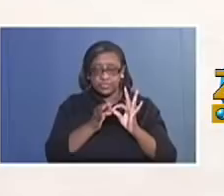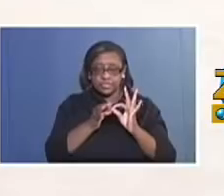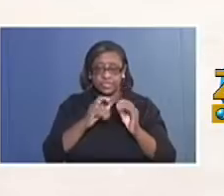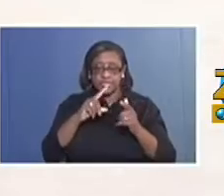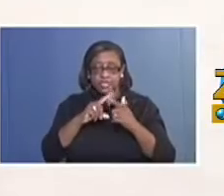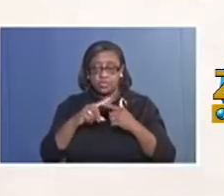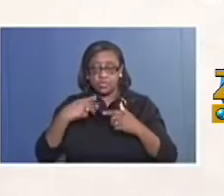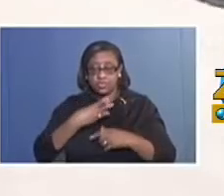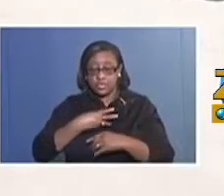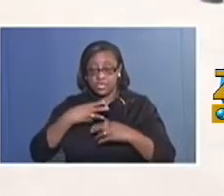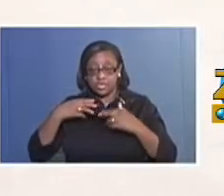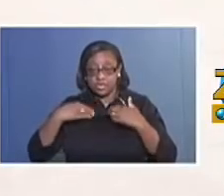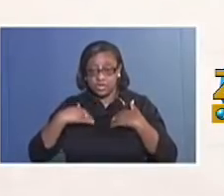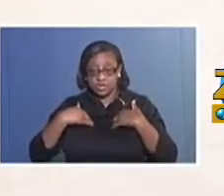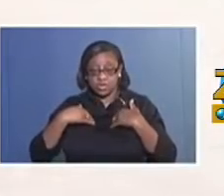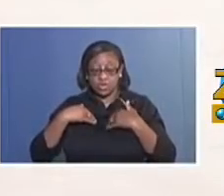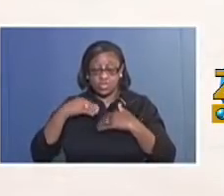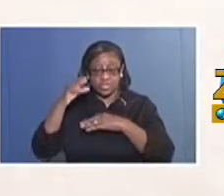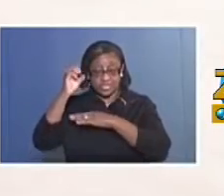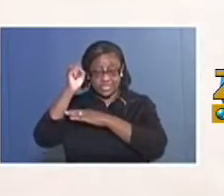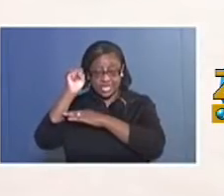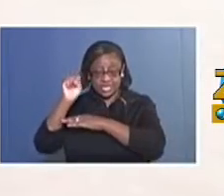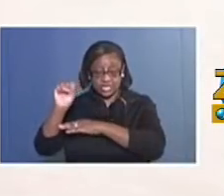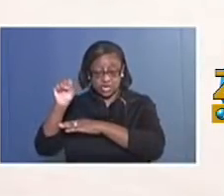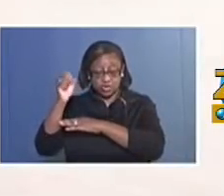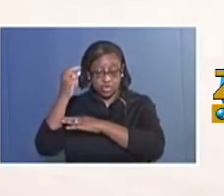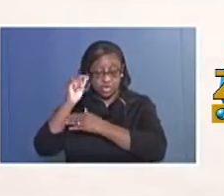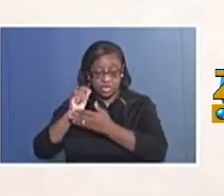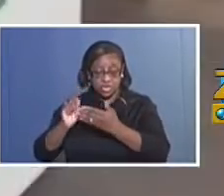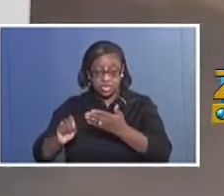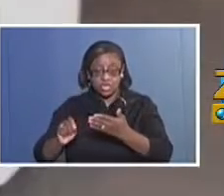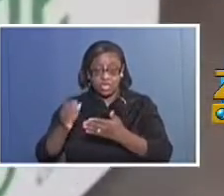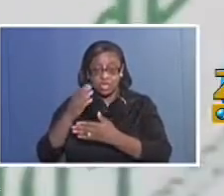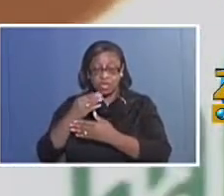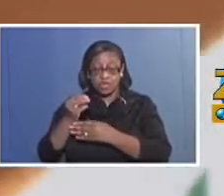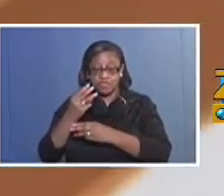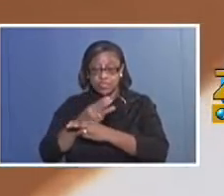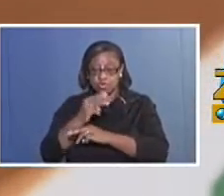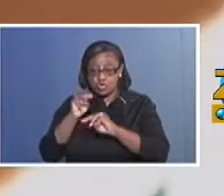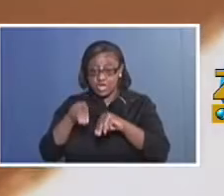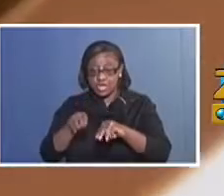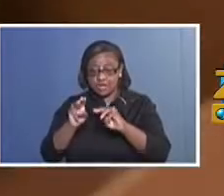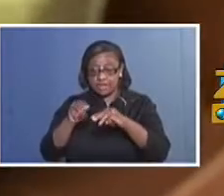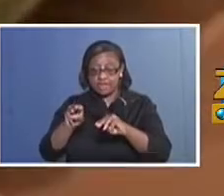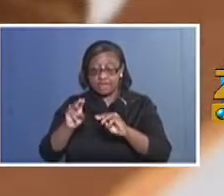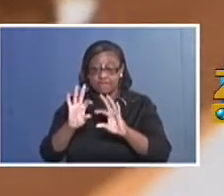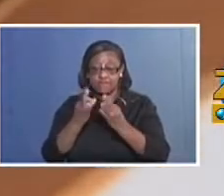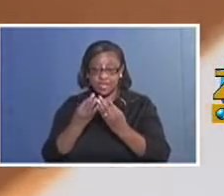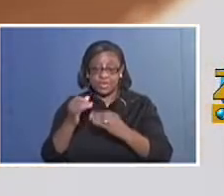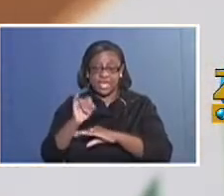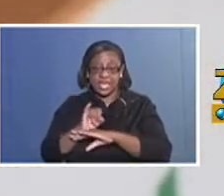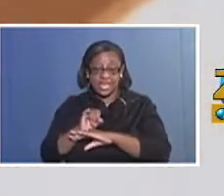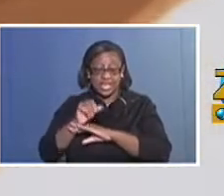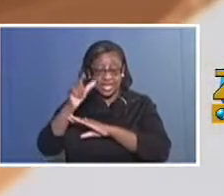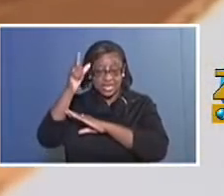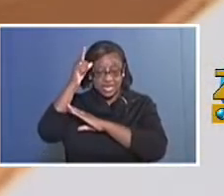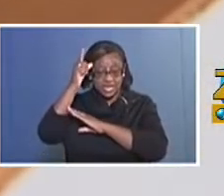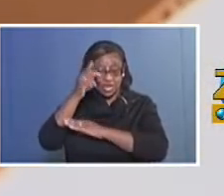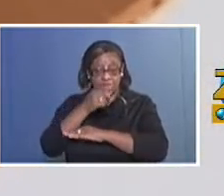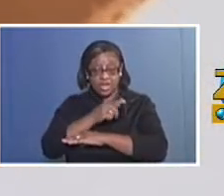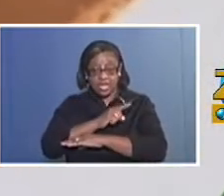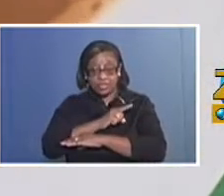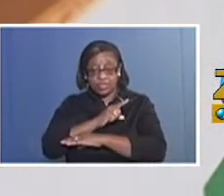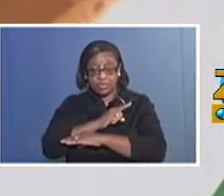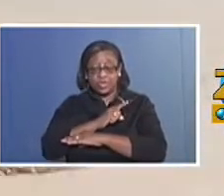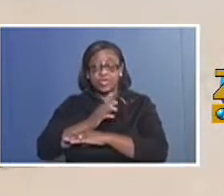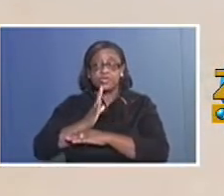Berry Islands and Parliamentary Secretary at the Ministry of Agriculture, Marine Resources and Family Island Affairs, Leonardo Lightbourne,